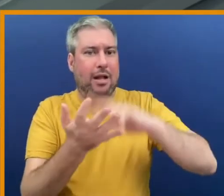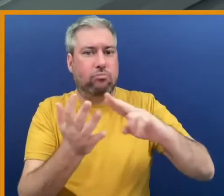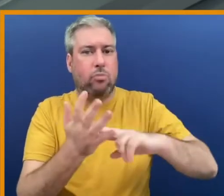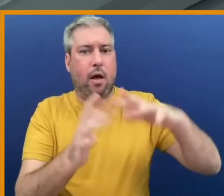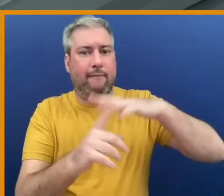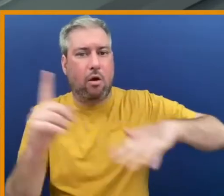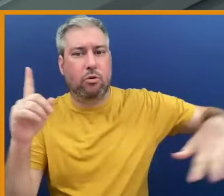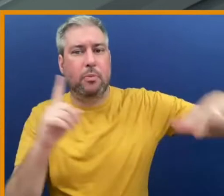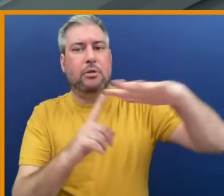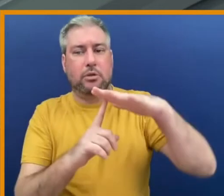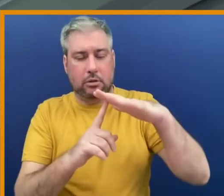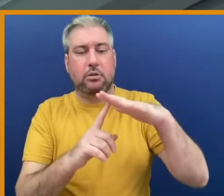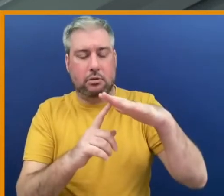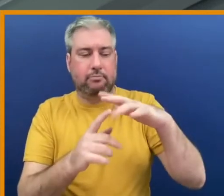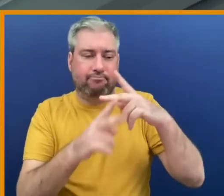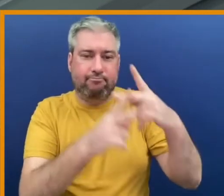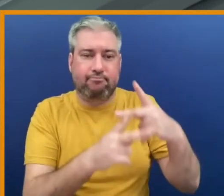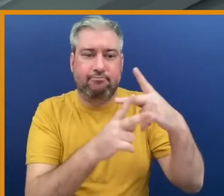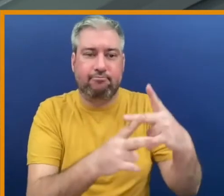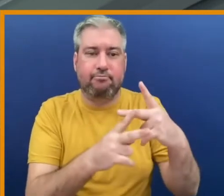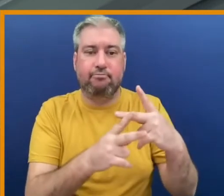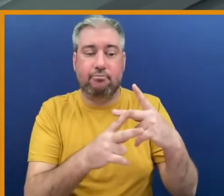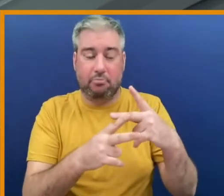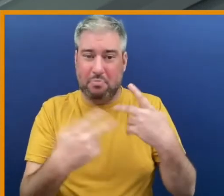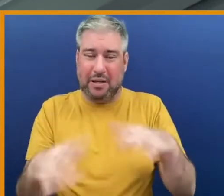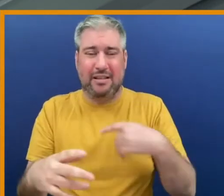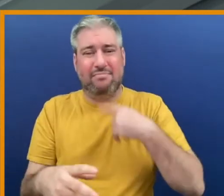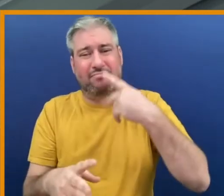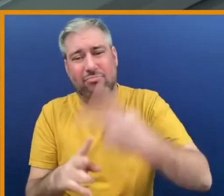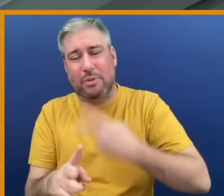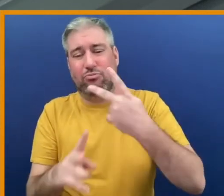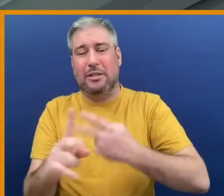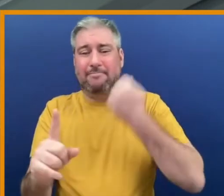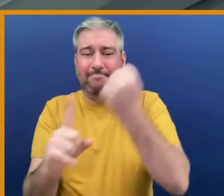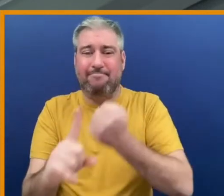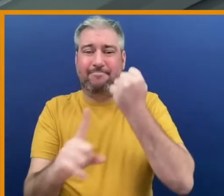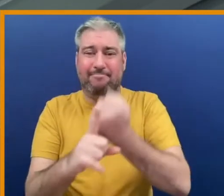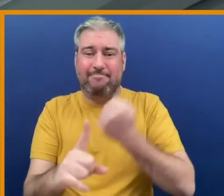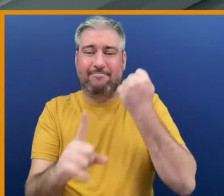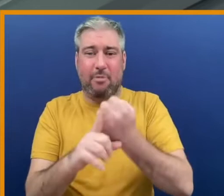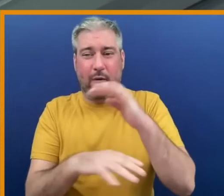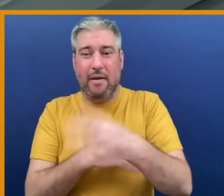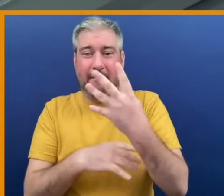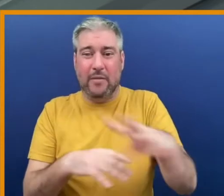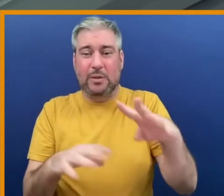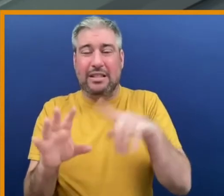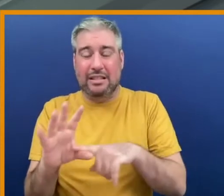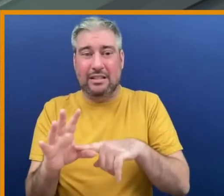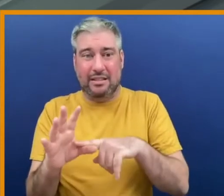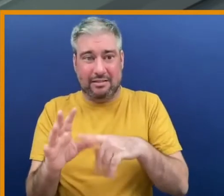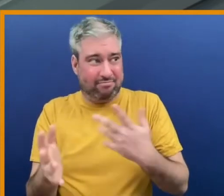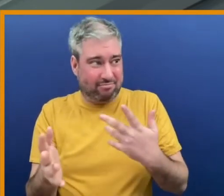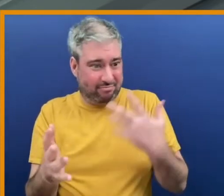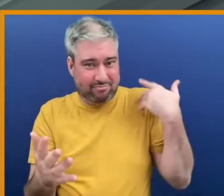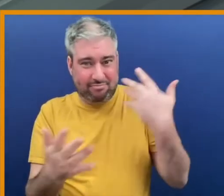the party, but we must keep plugging away at it. This spring conference actually has a wealth of environmental policy